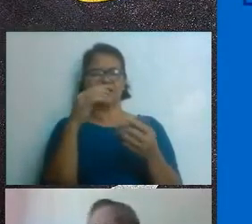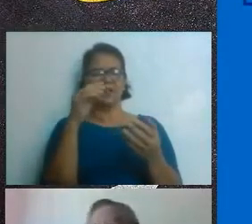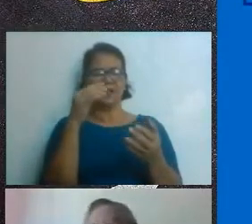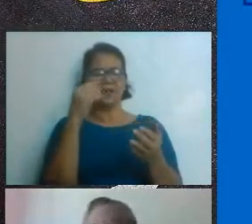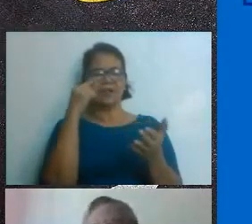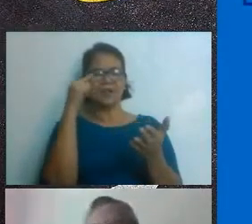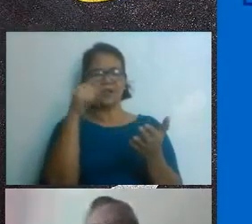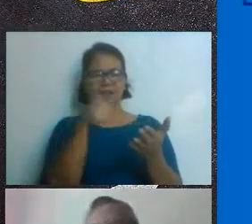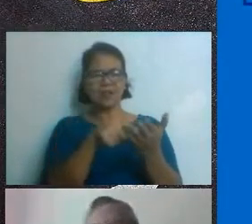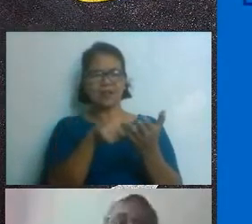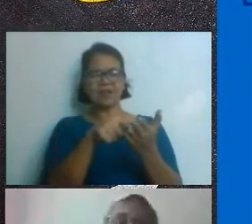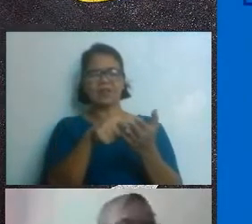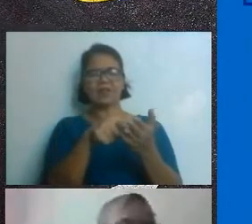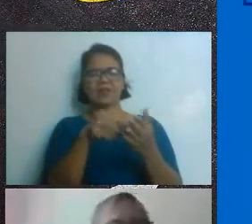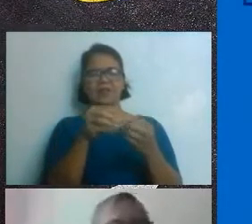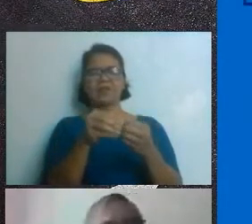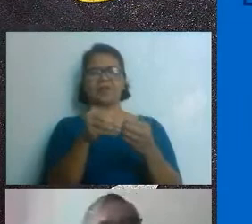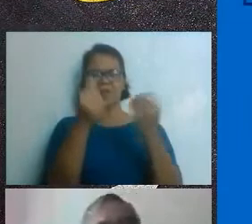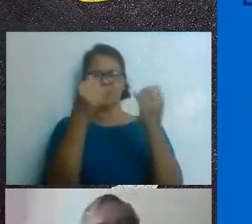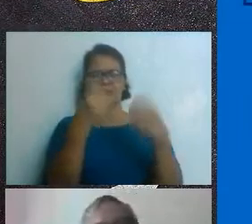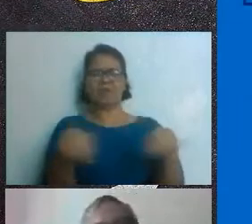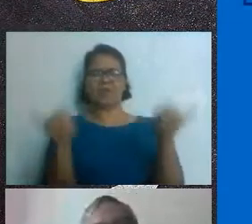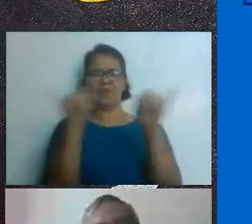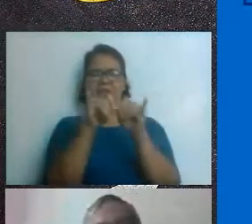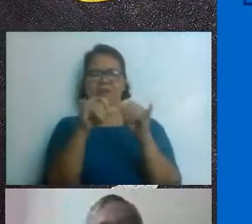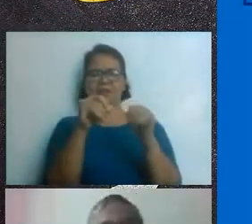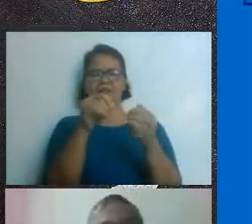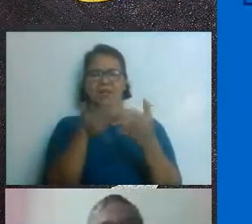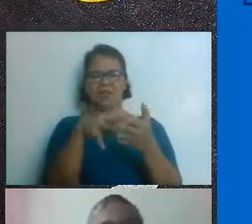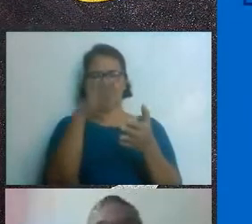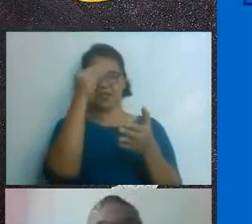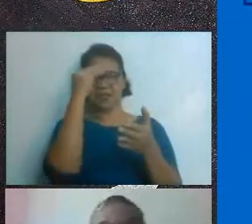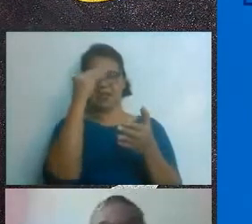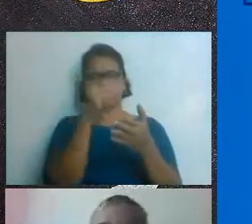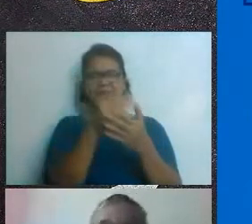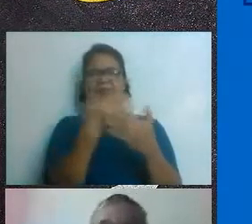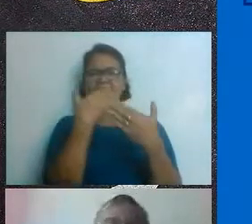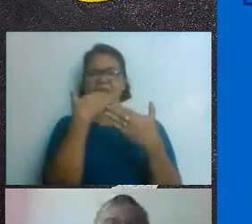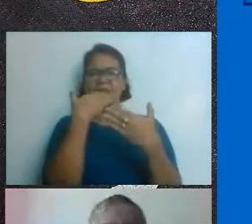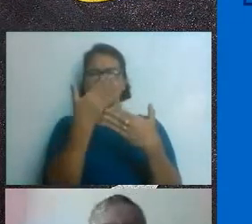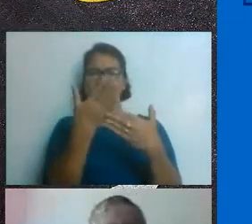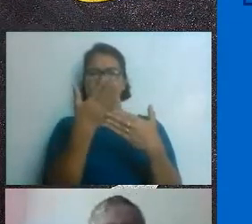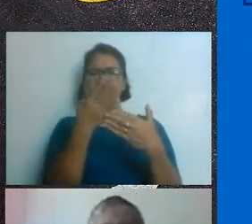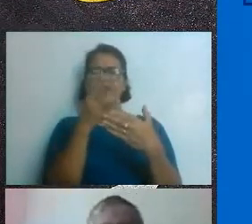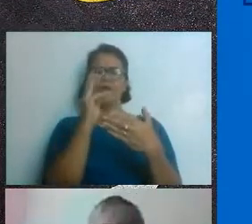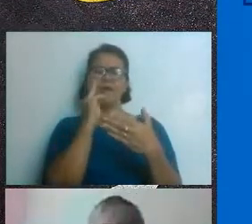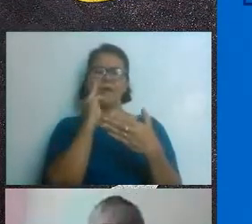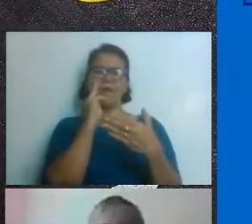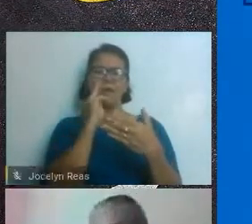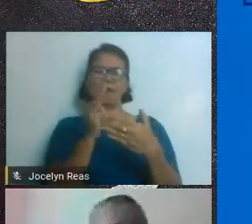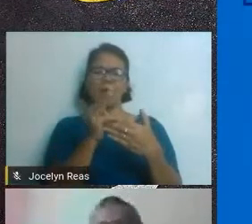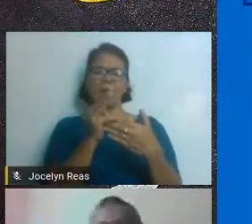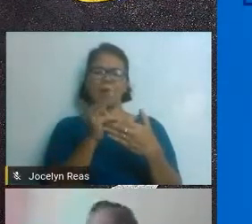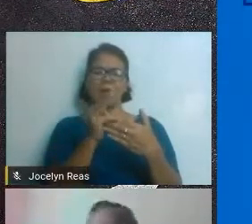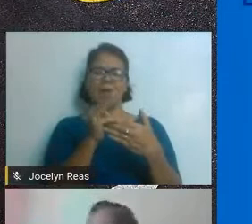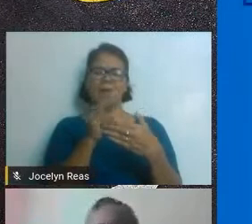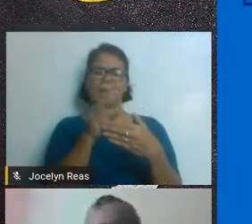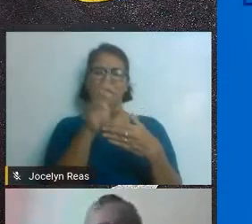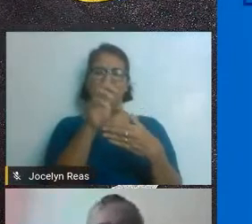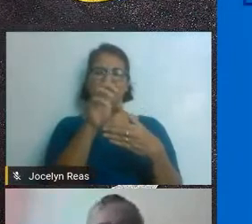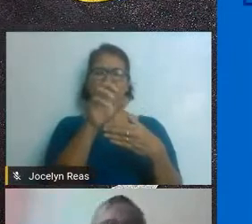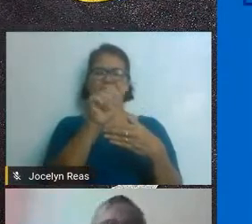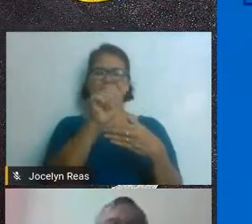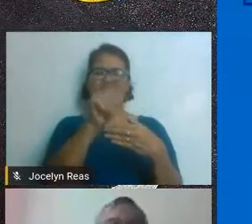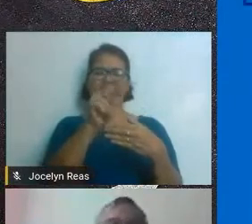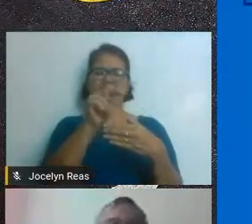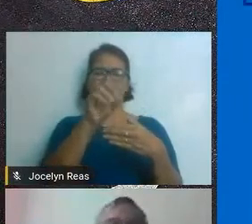learning competencies. And I thank Director Joyce Andaya for leading the team that produced this, that